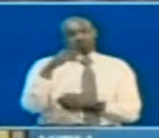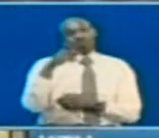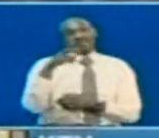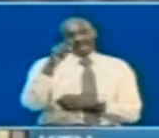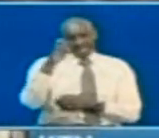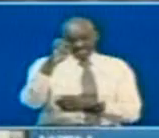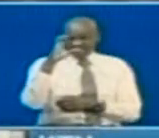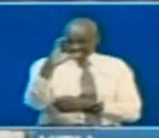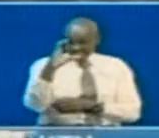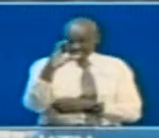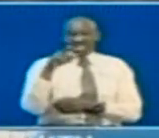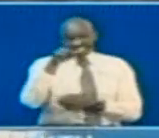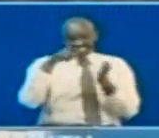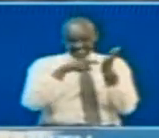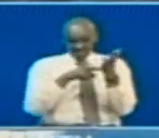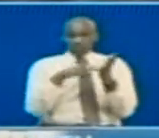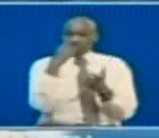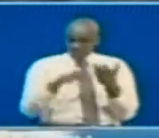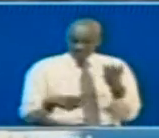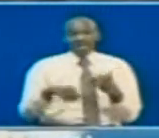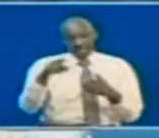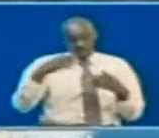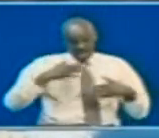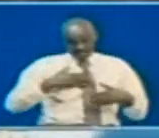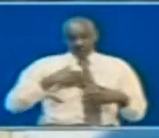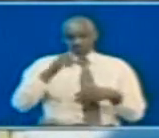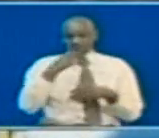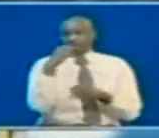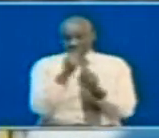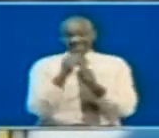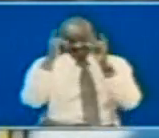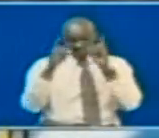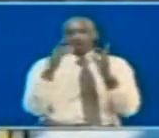issues, upon which NEC will make an appropriate decision.